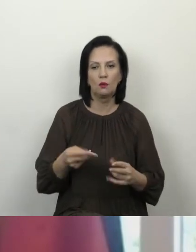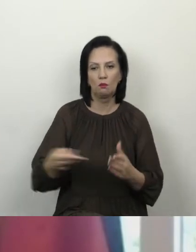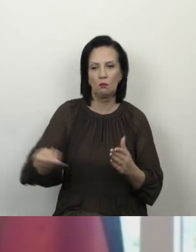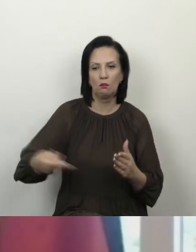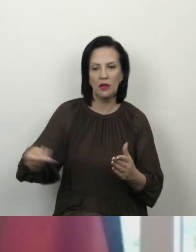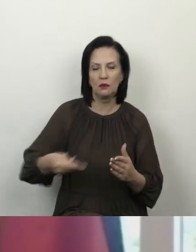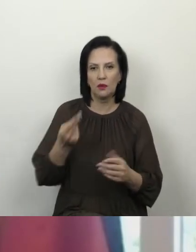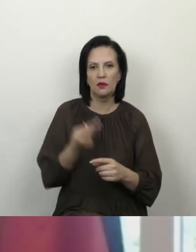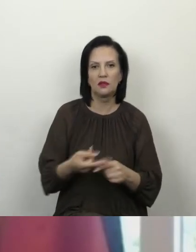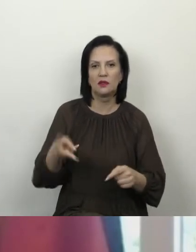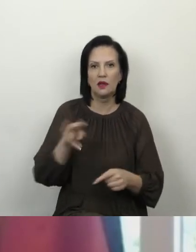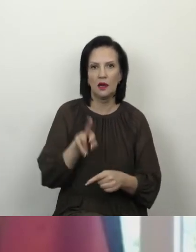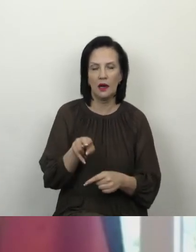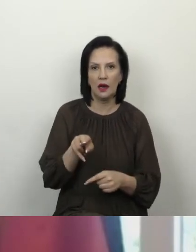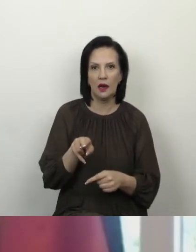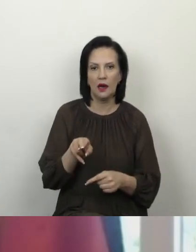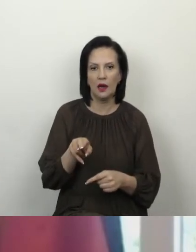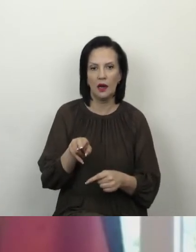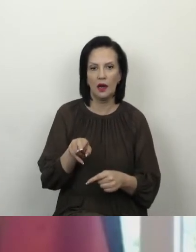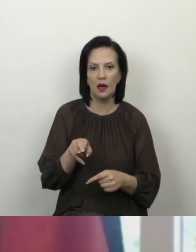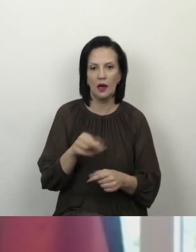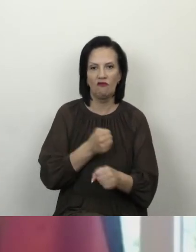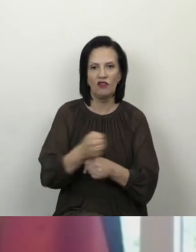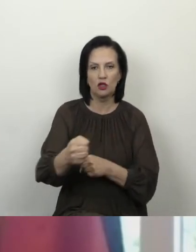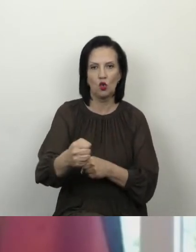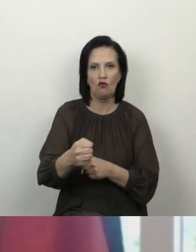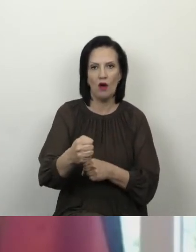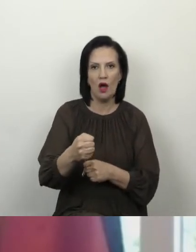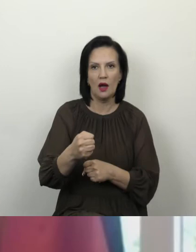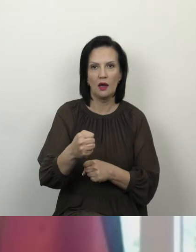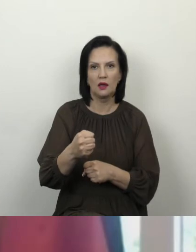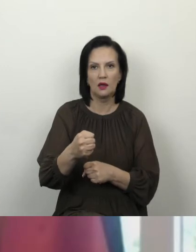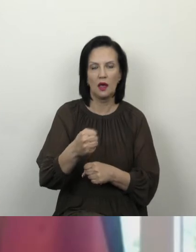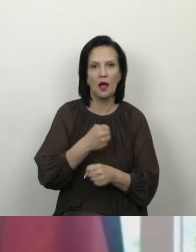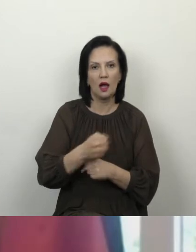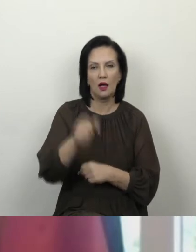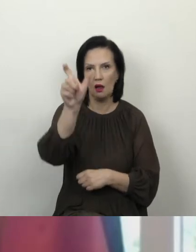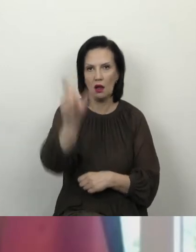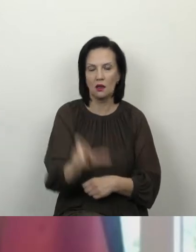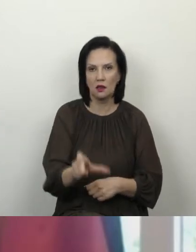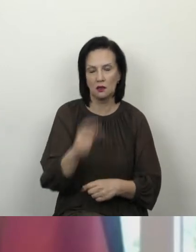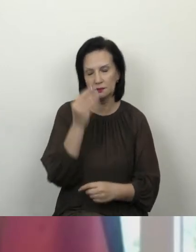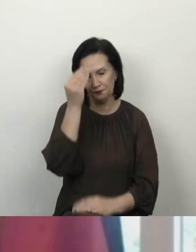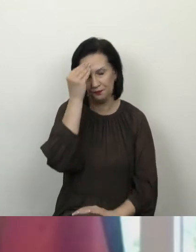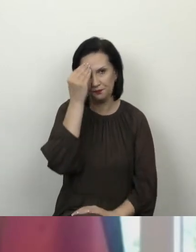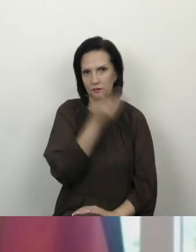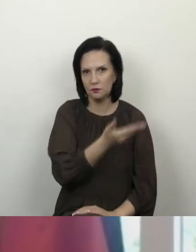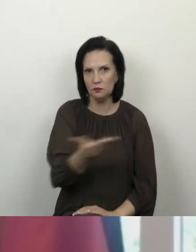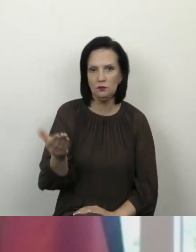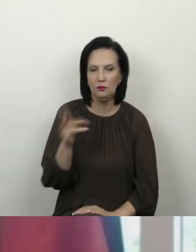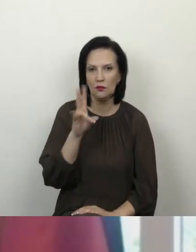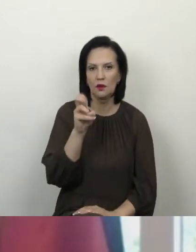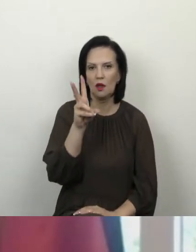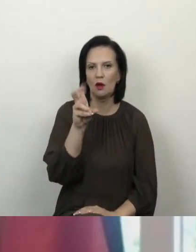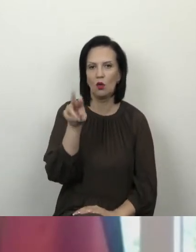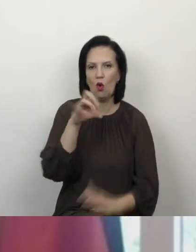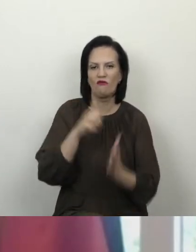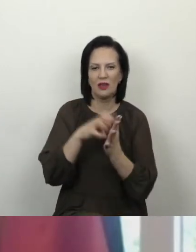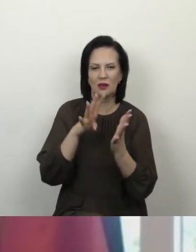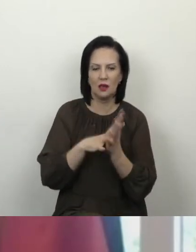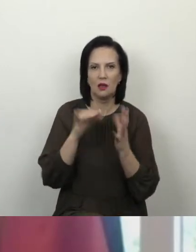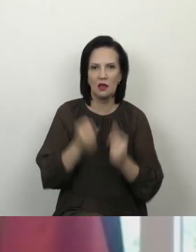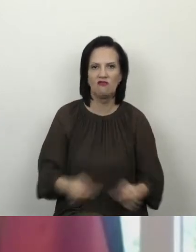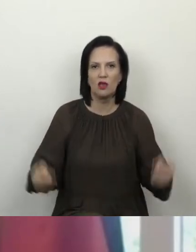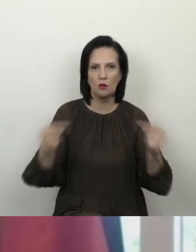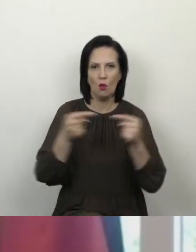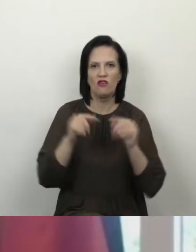in view of the COVID-19 pandemic and the associated restrictions. Here